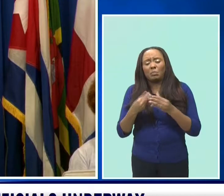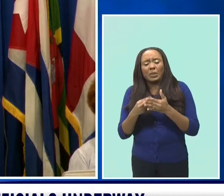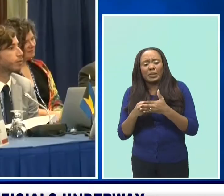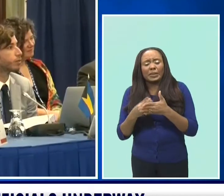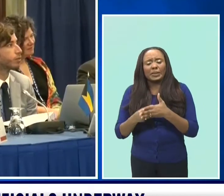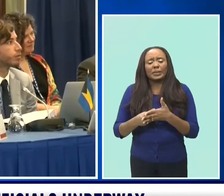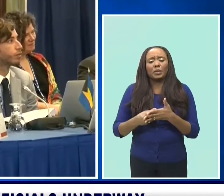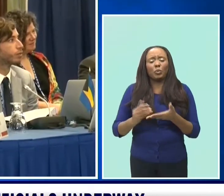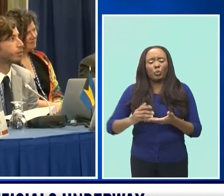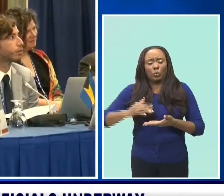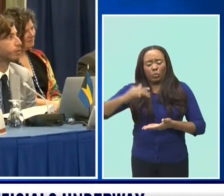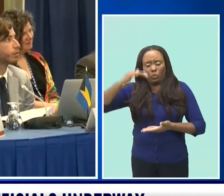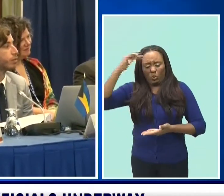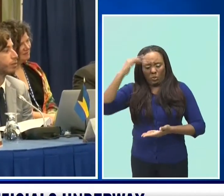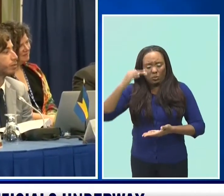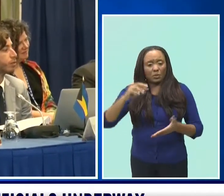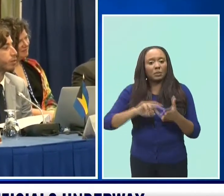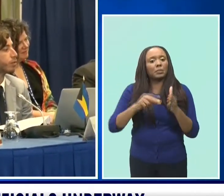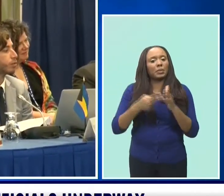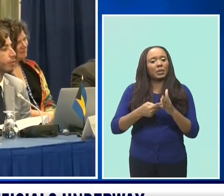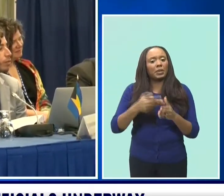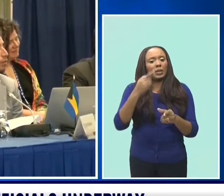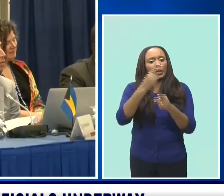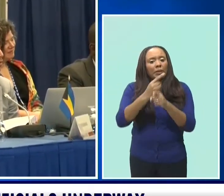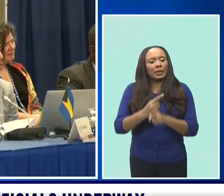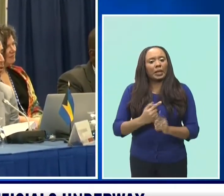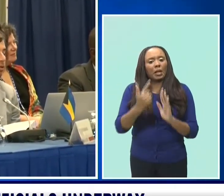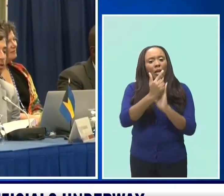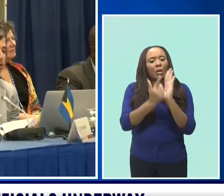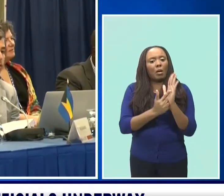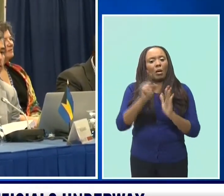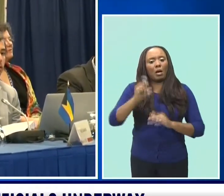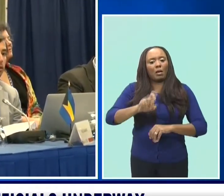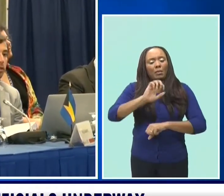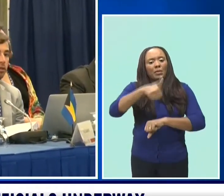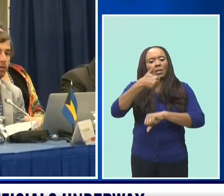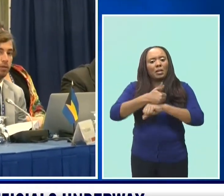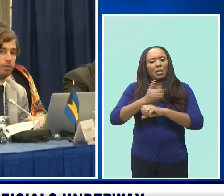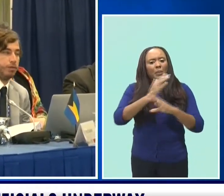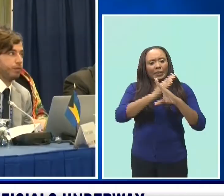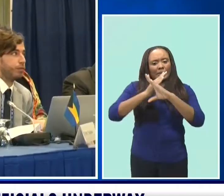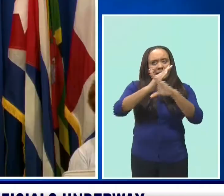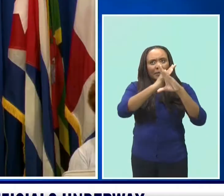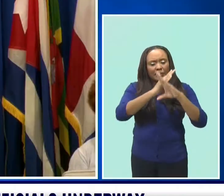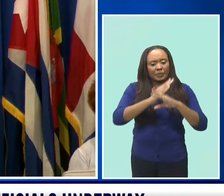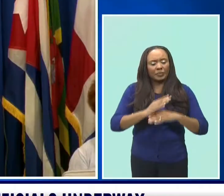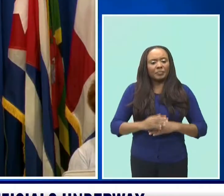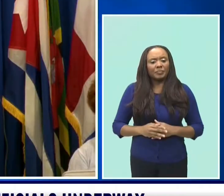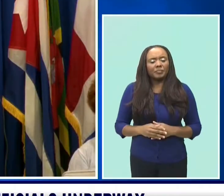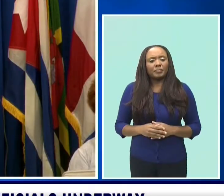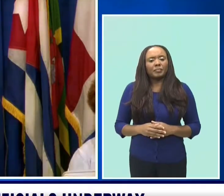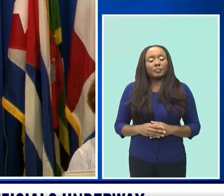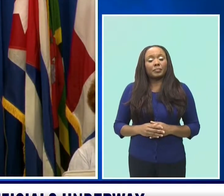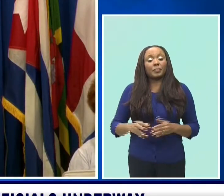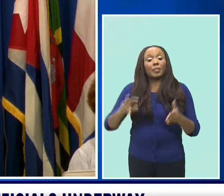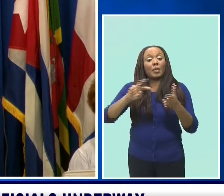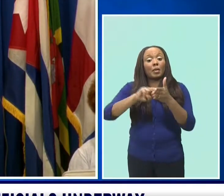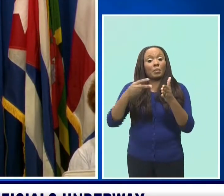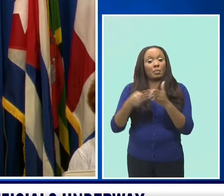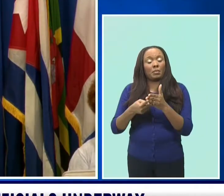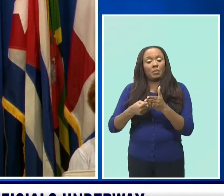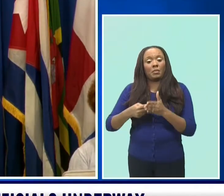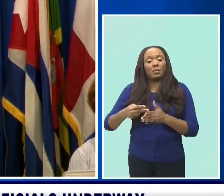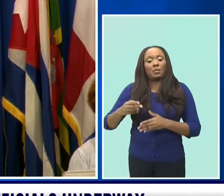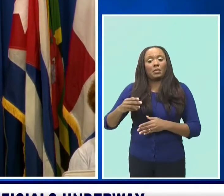member states to have adequate legislation in place to protect the various sectors. It means building the